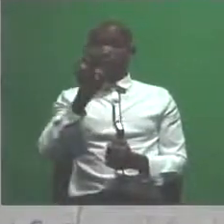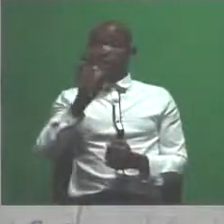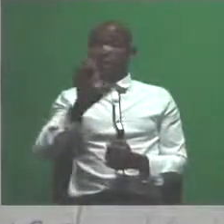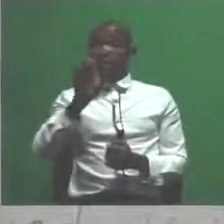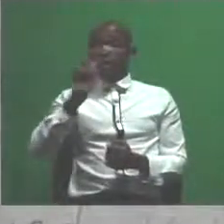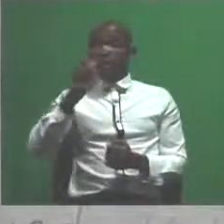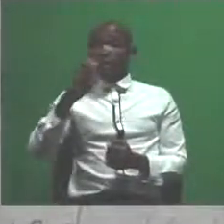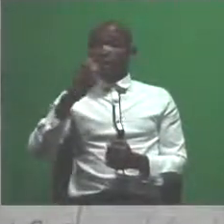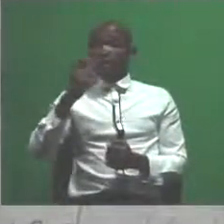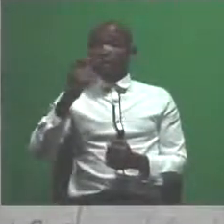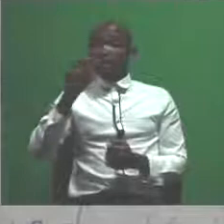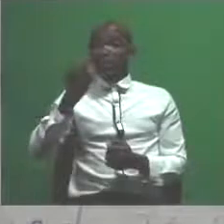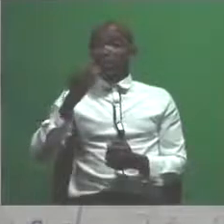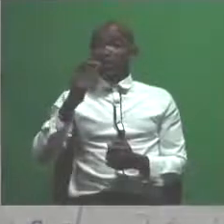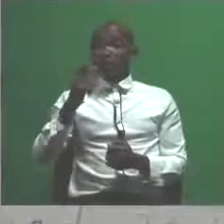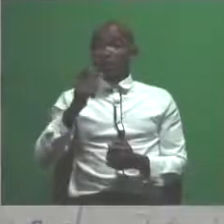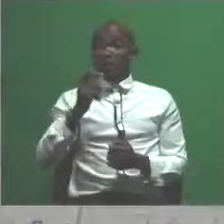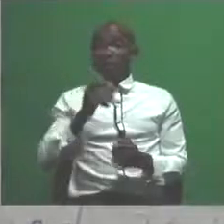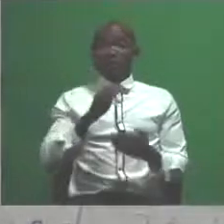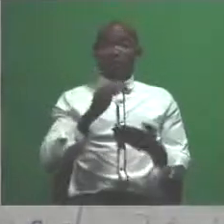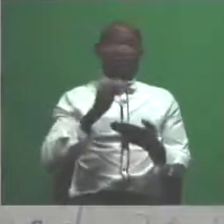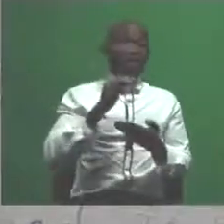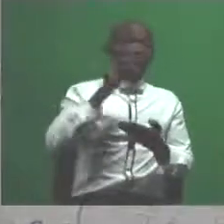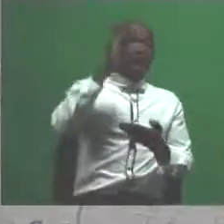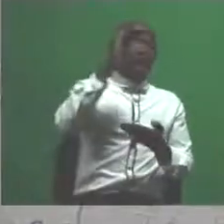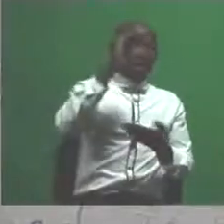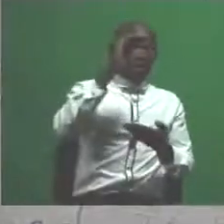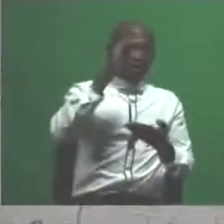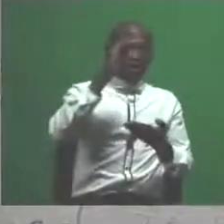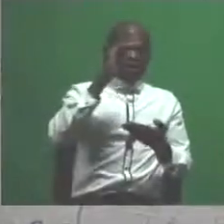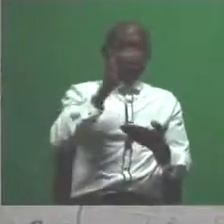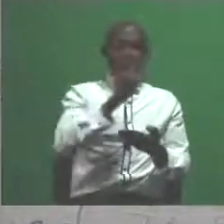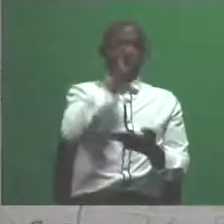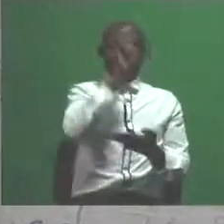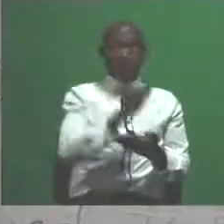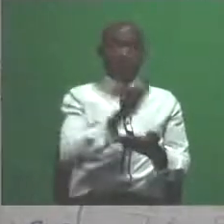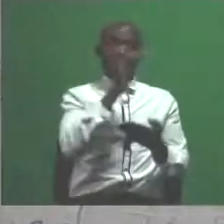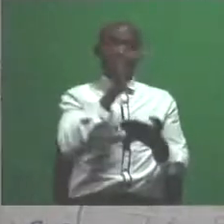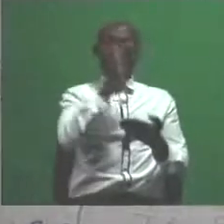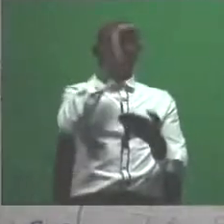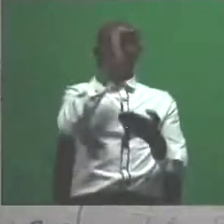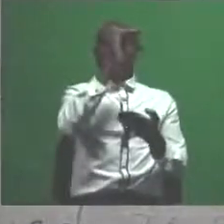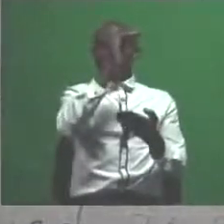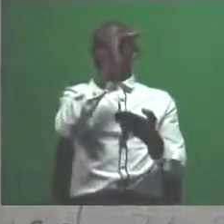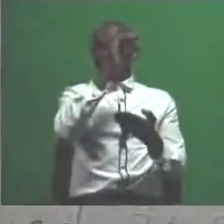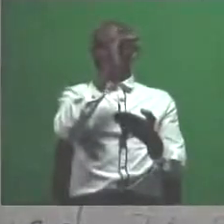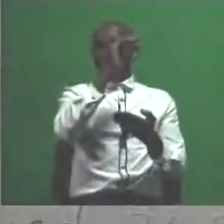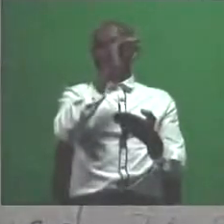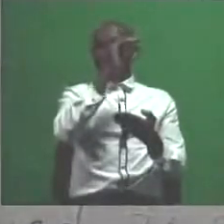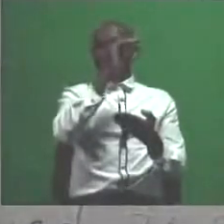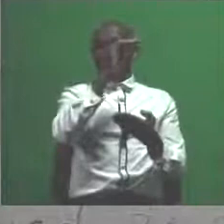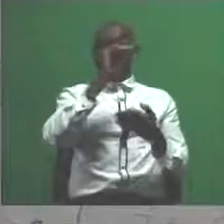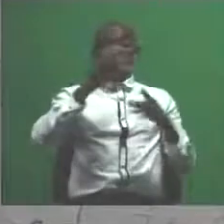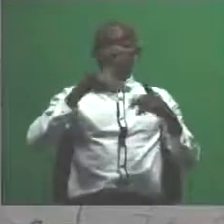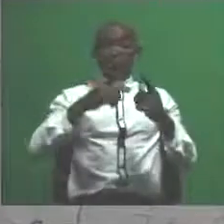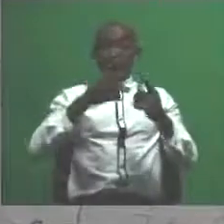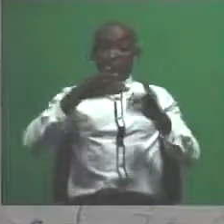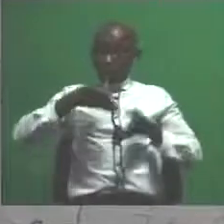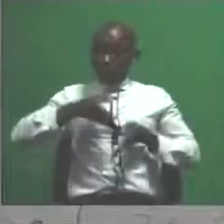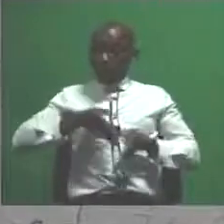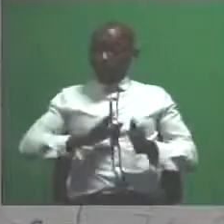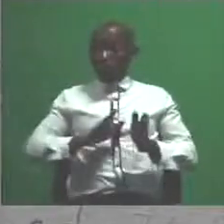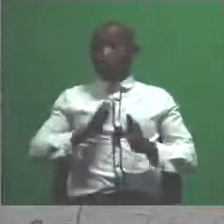level of the reactants is higher than the energy level of the